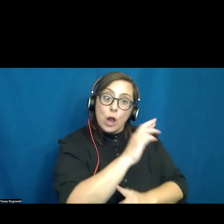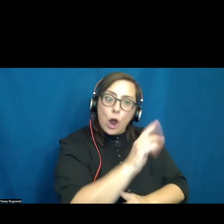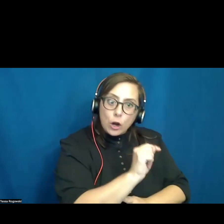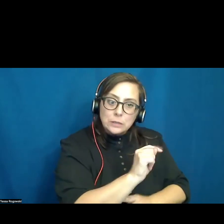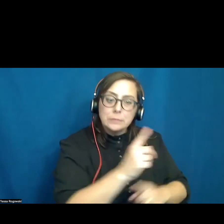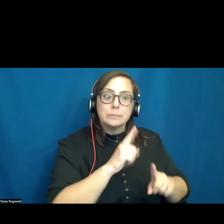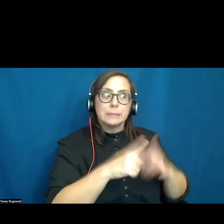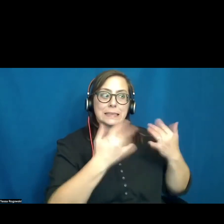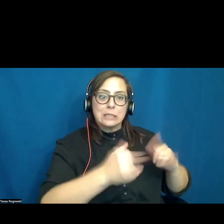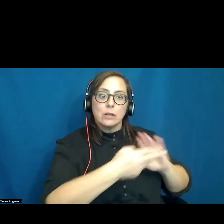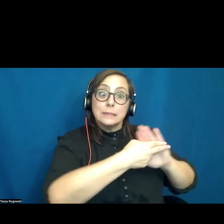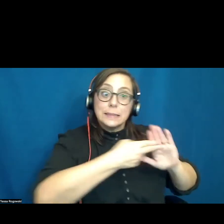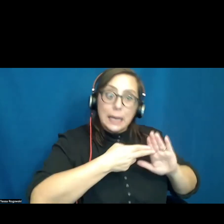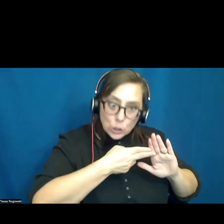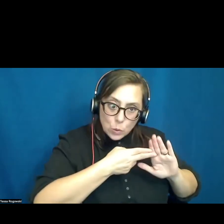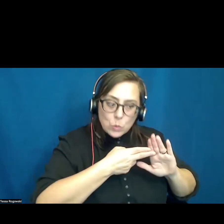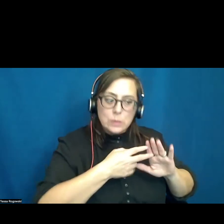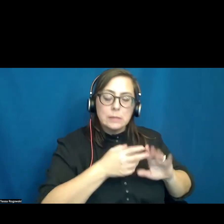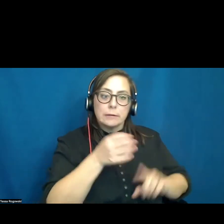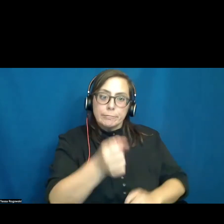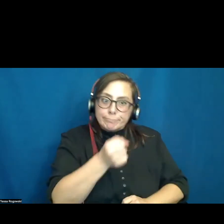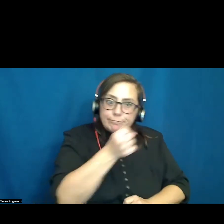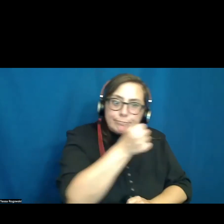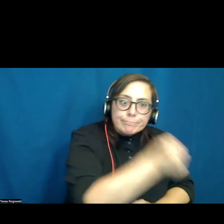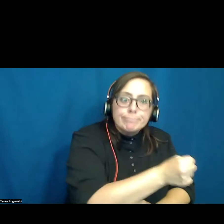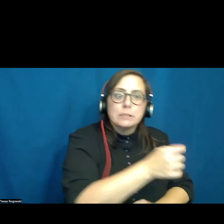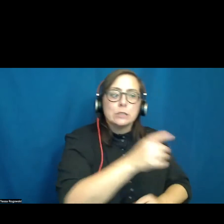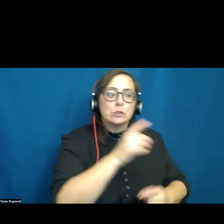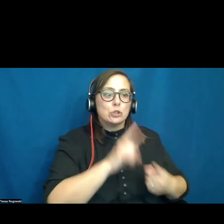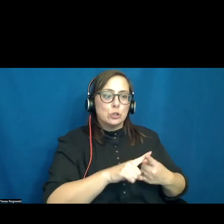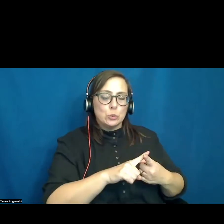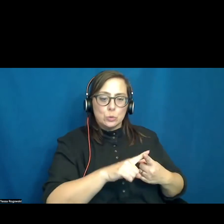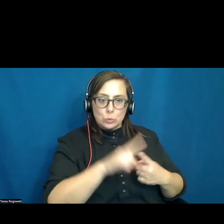what we might call a psychiatric consumer survivor.